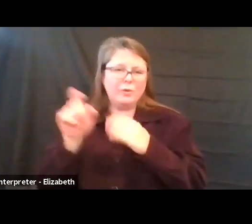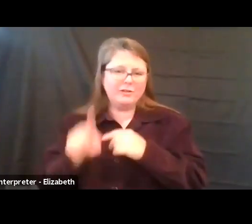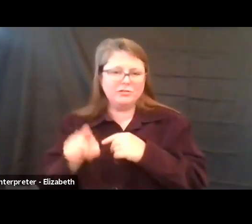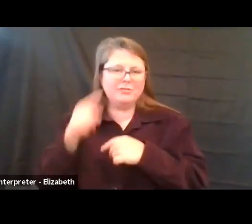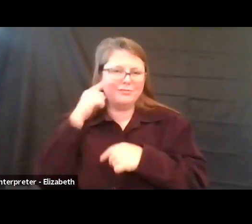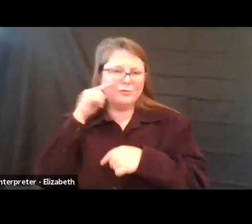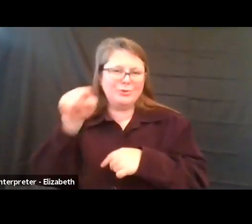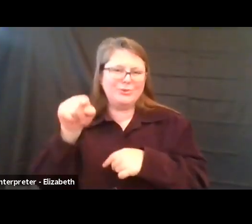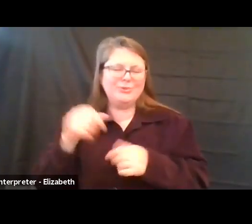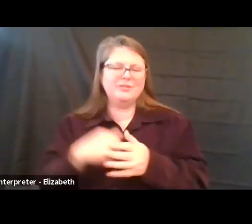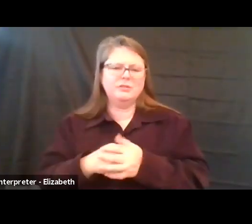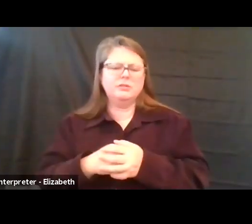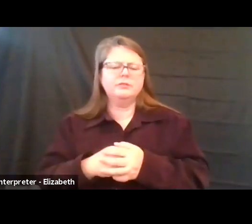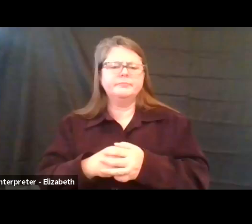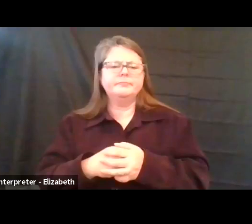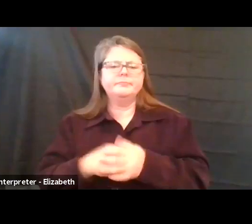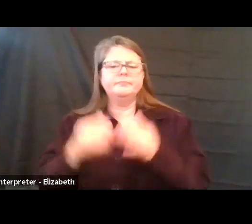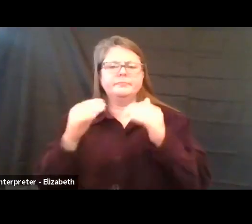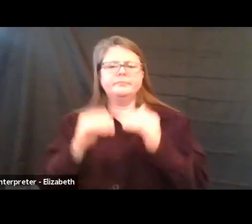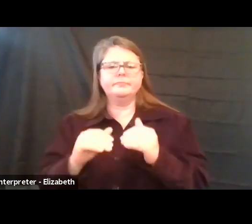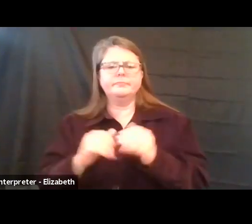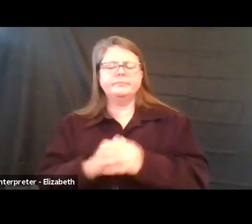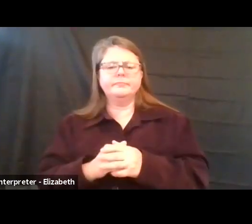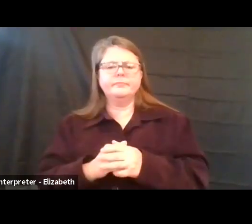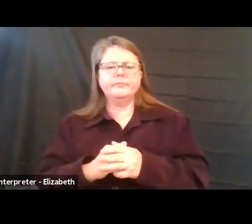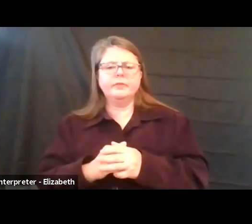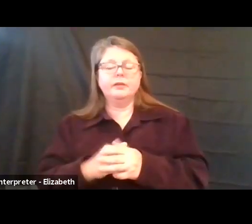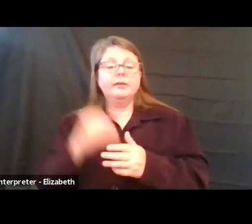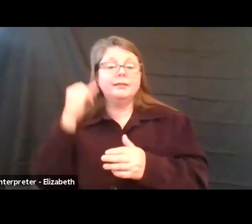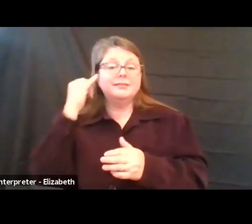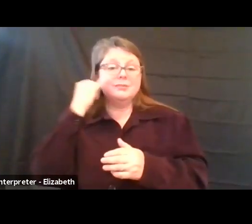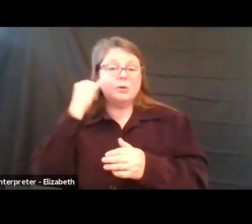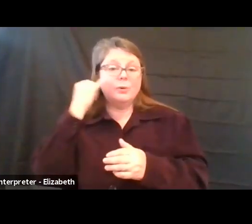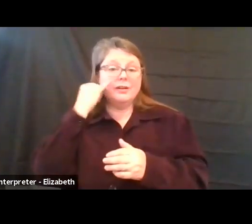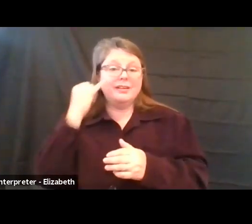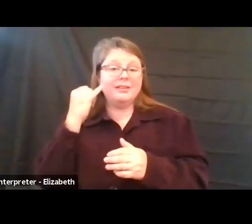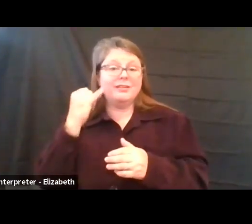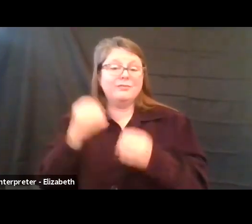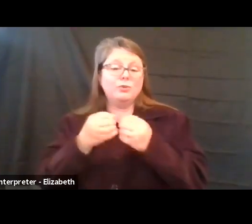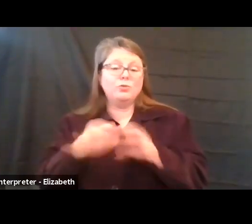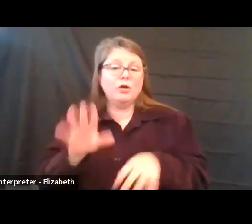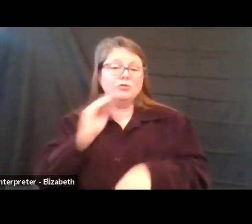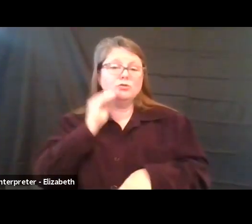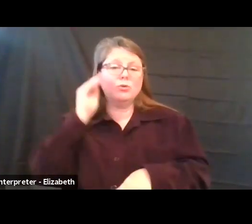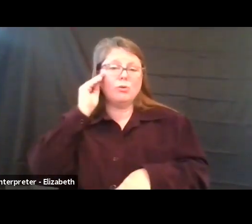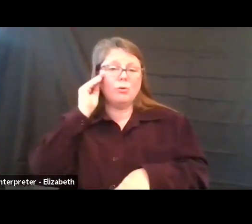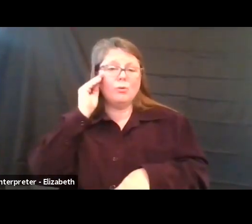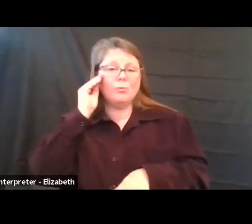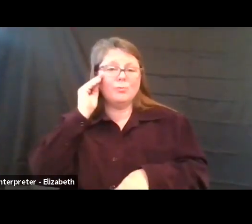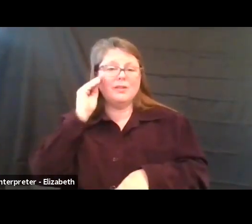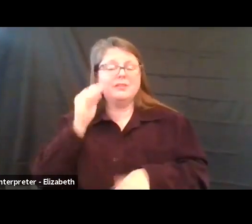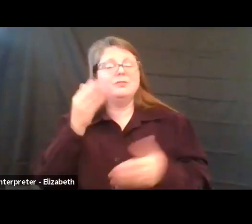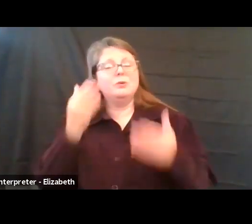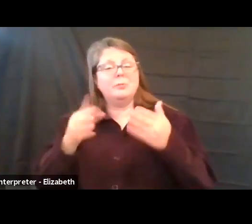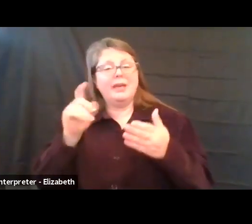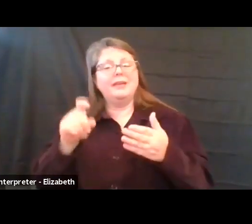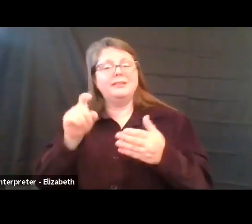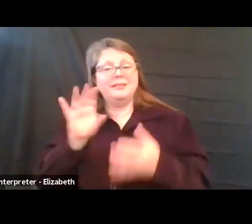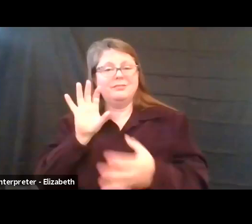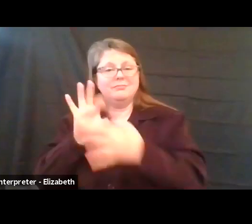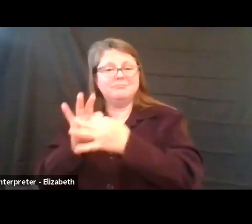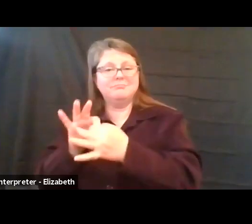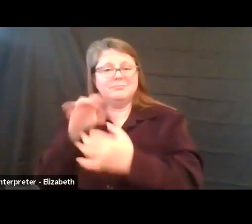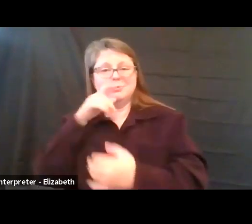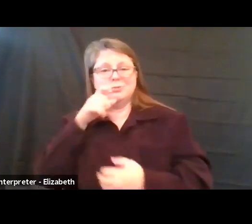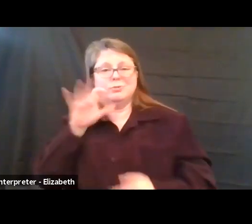big entity that you're going to need to take on if you lost your home is FEMA. We know it's essential to register for FEMA for a number